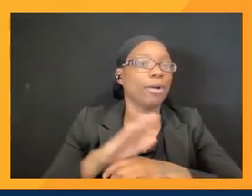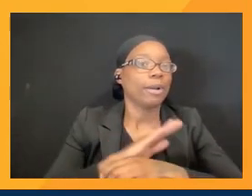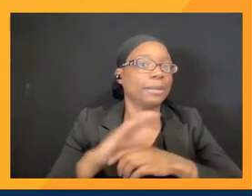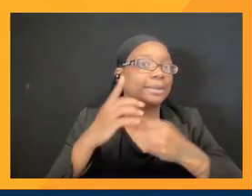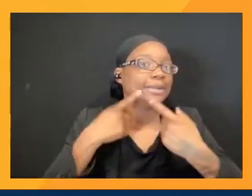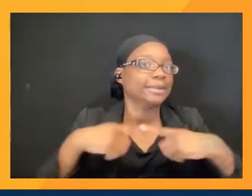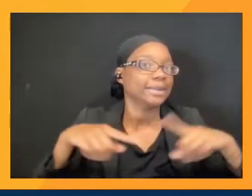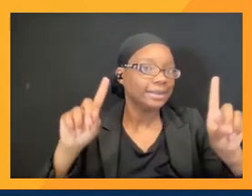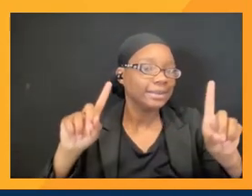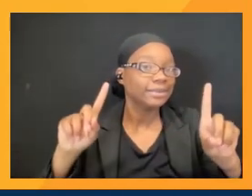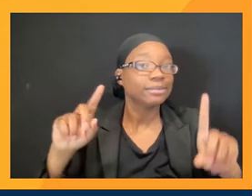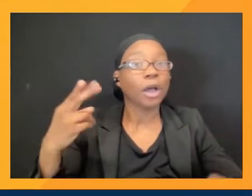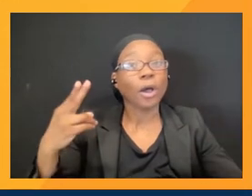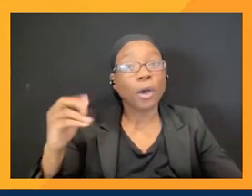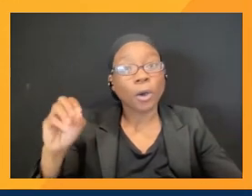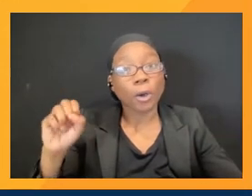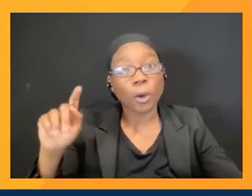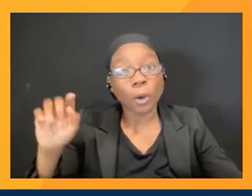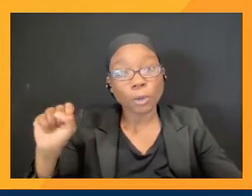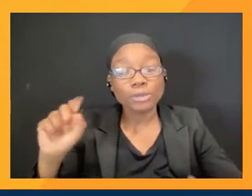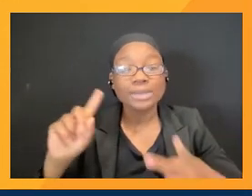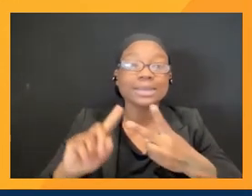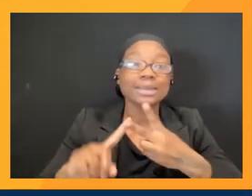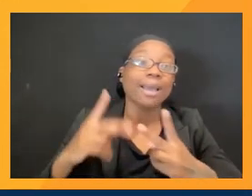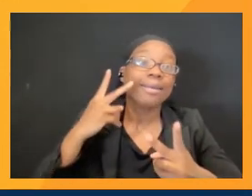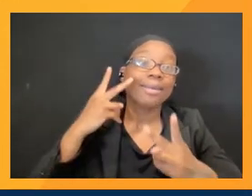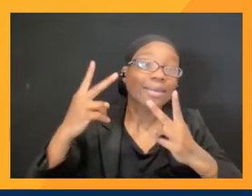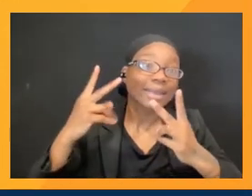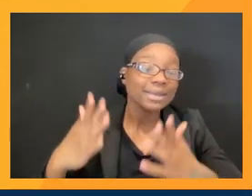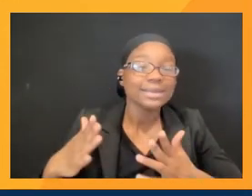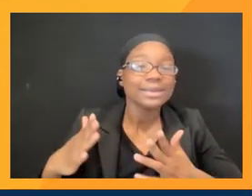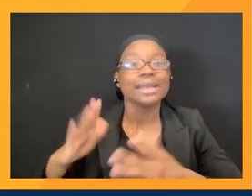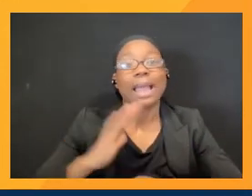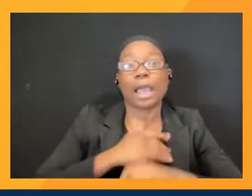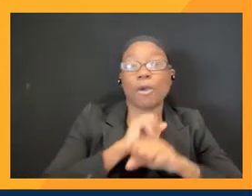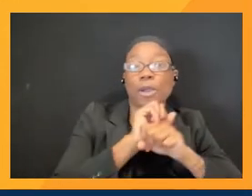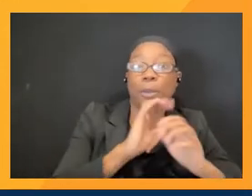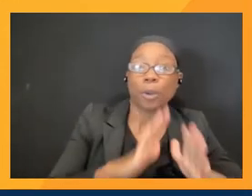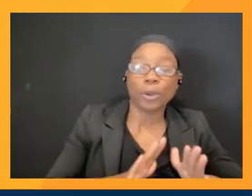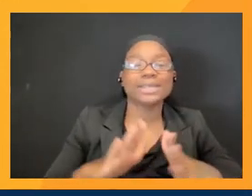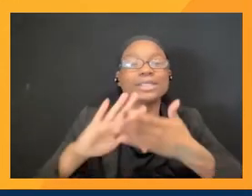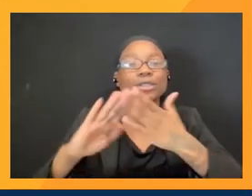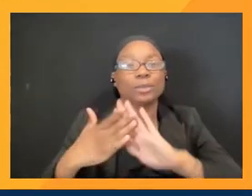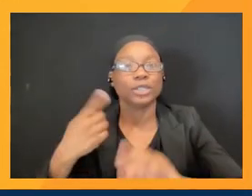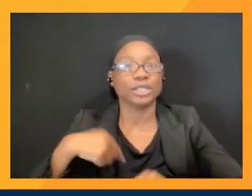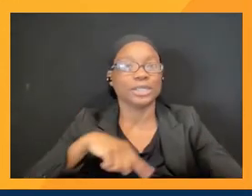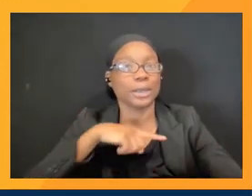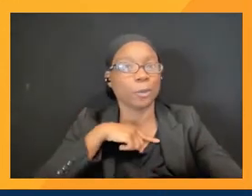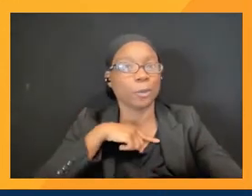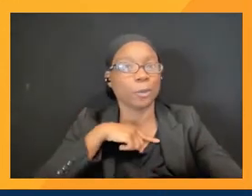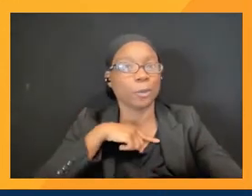perfect solutions out there. But I want to get to another one of the questions that people are submitting. The